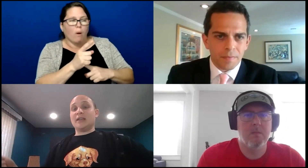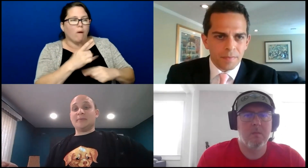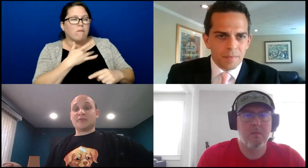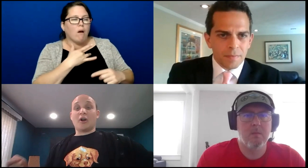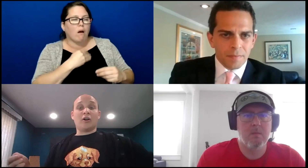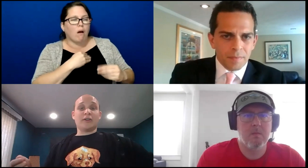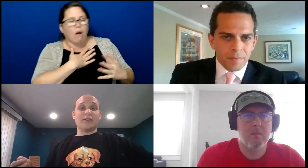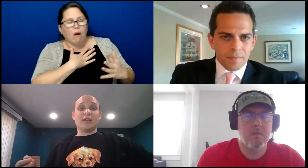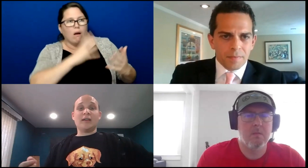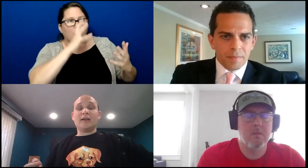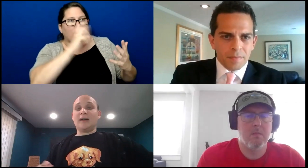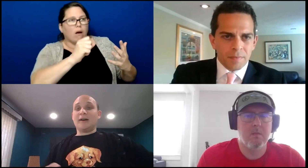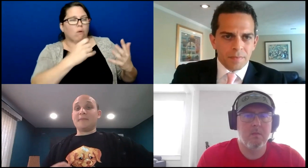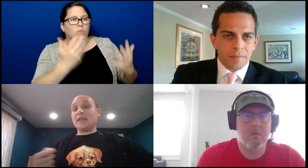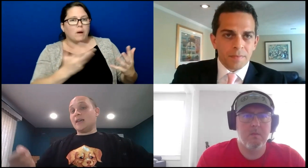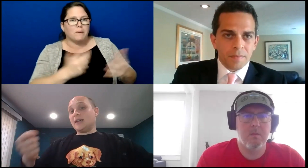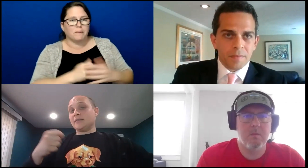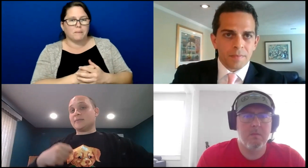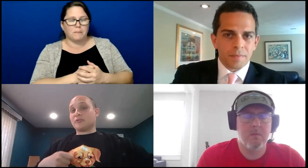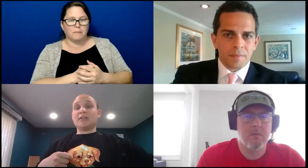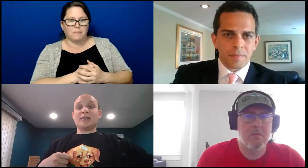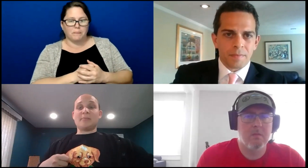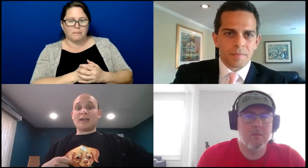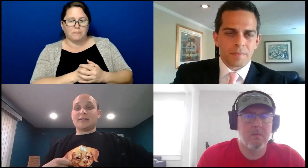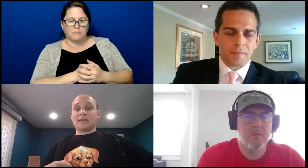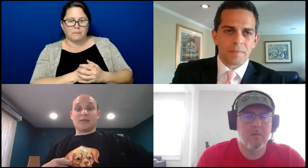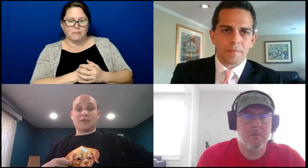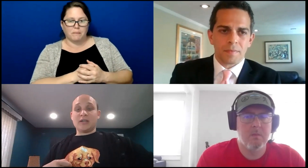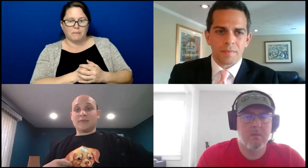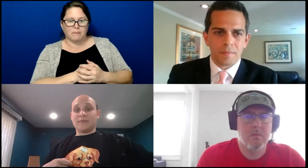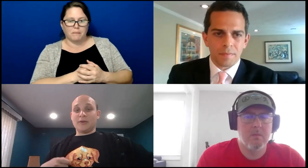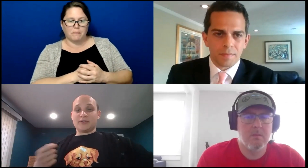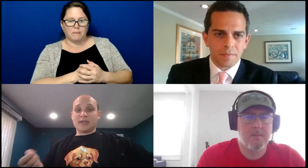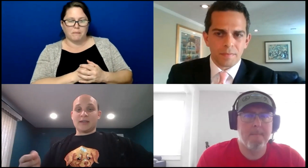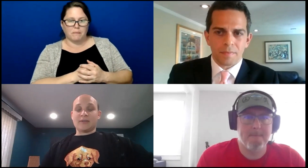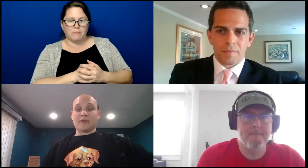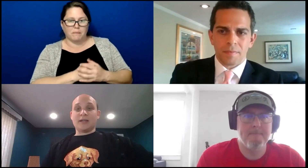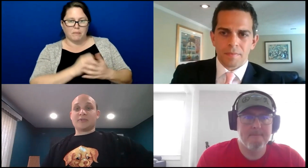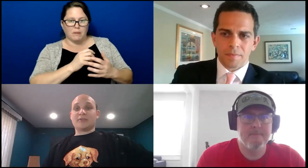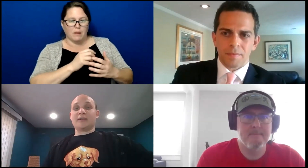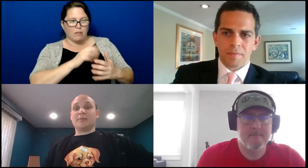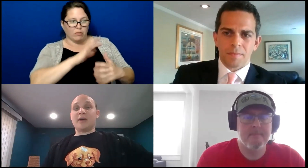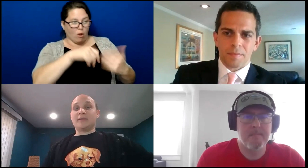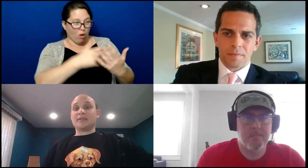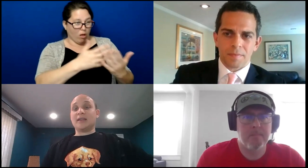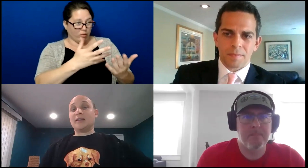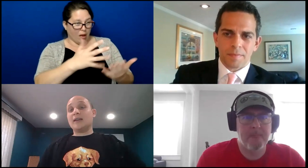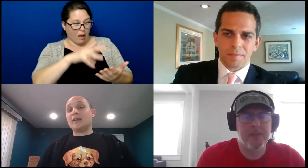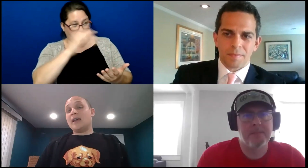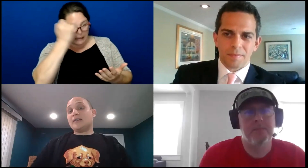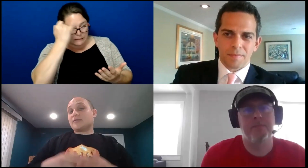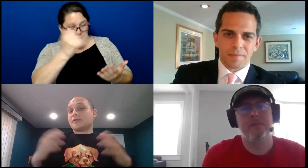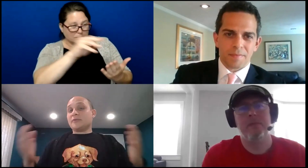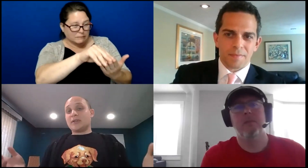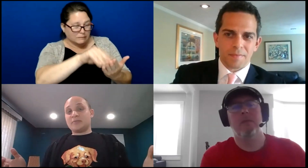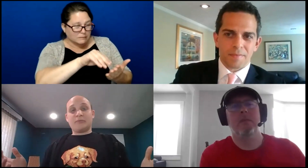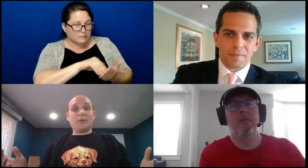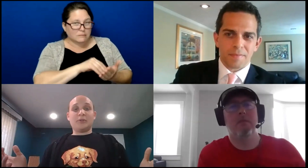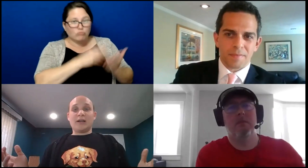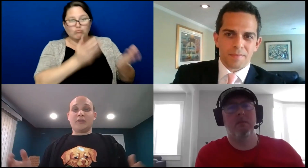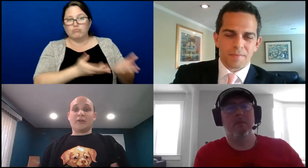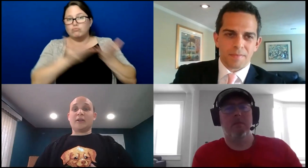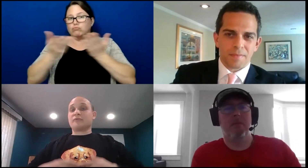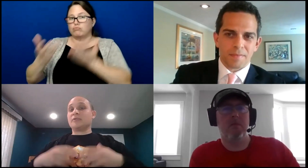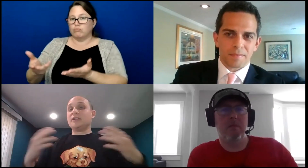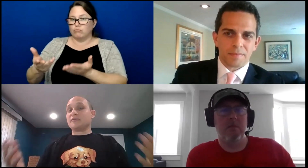in those games are. And then bringing that back to the creative folks that Ryan was talking about, and saying, hey, there's certain types of